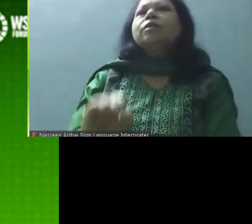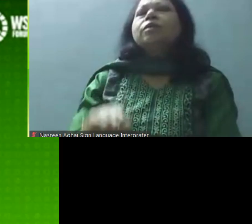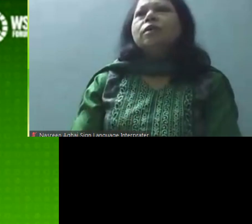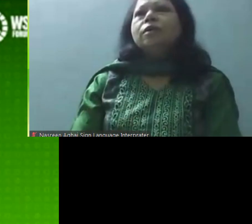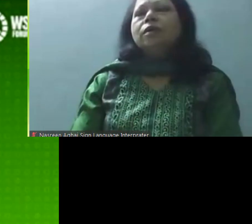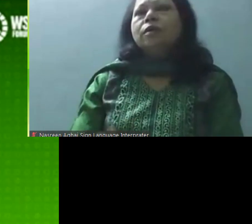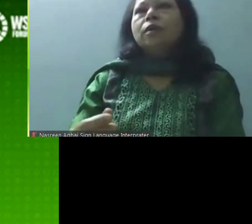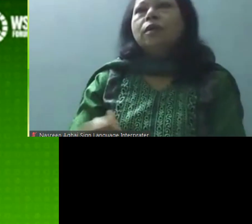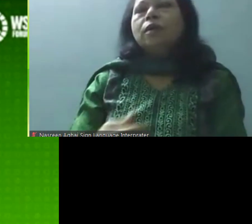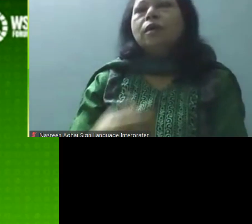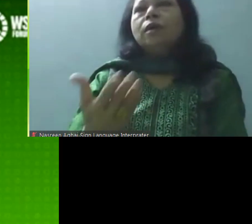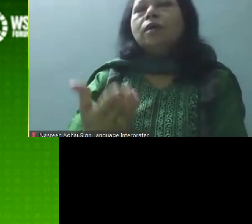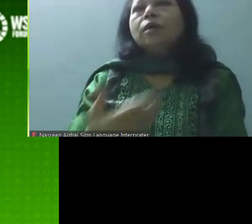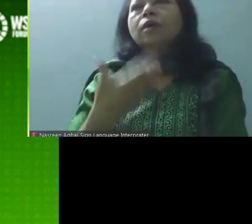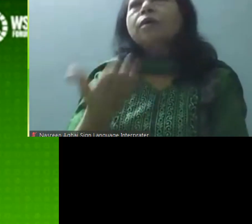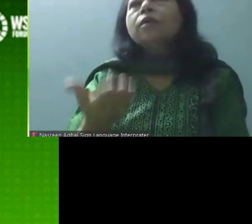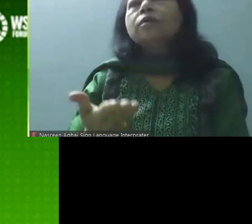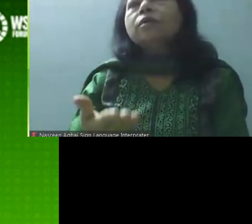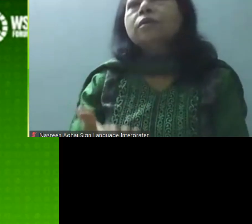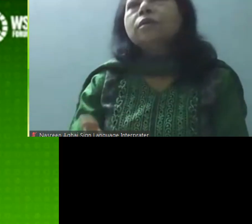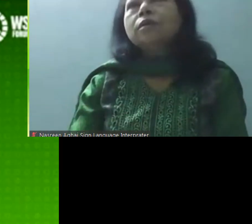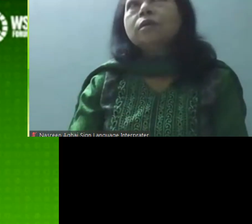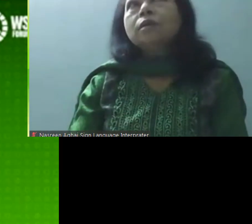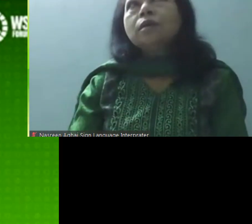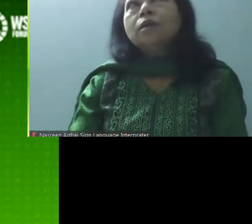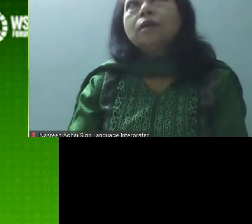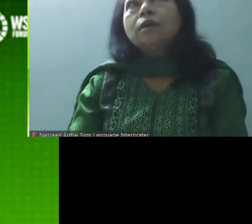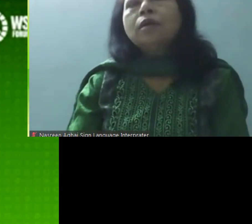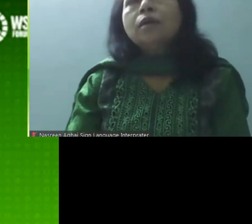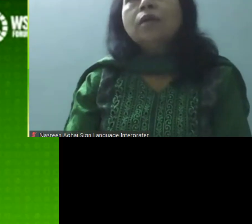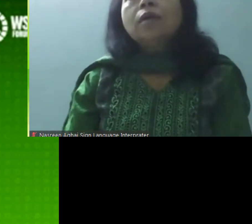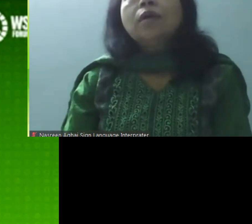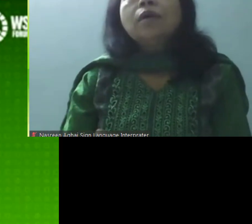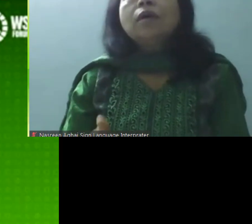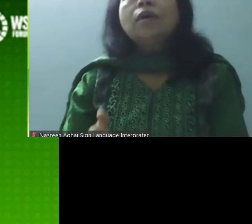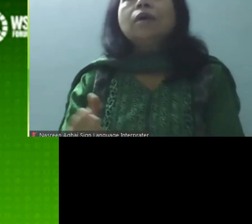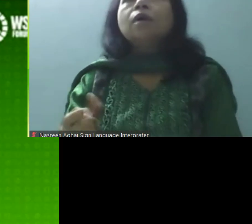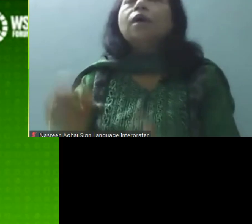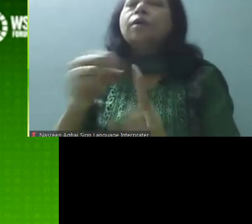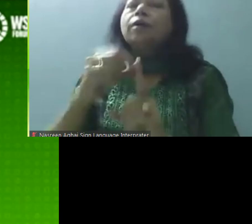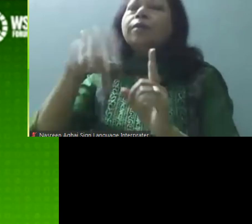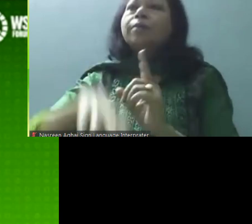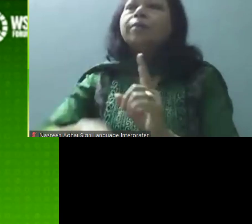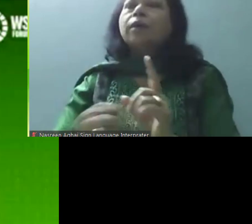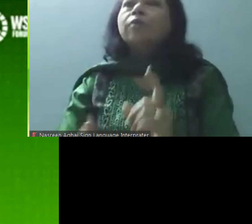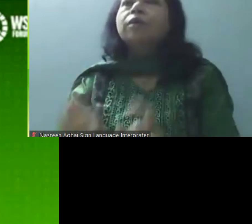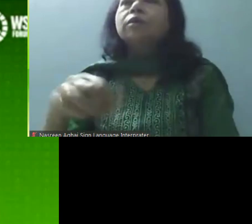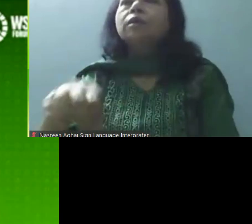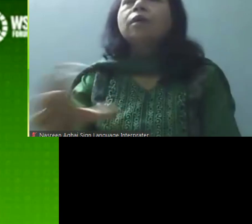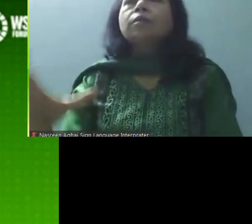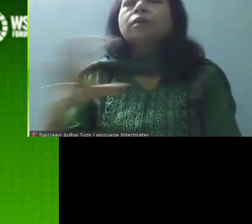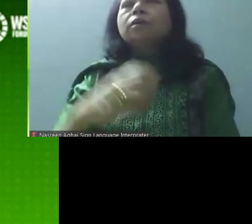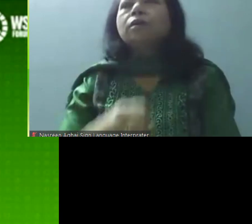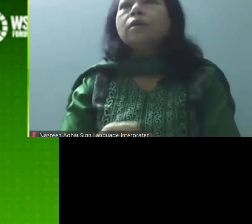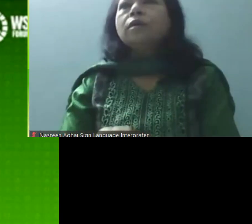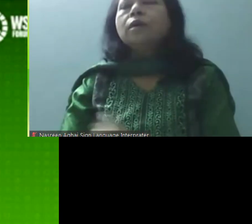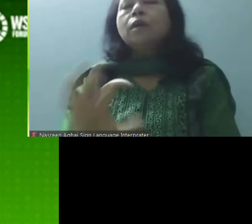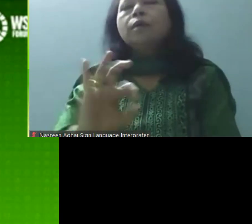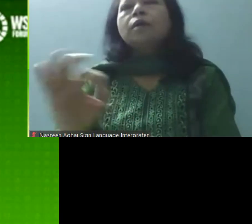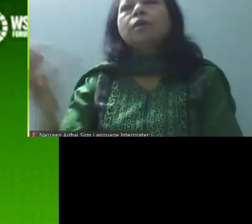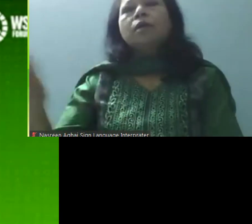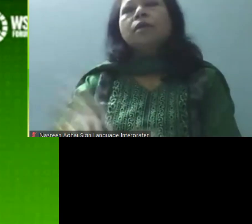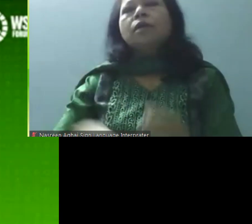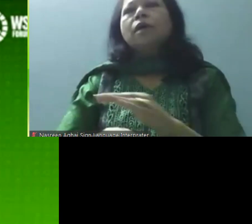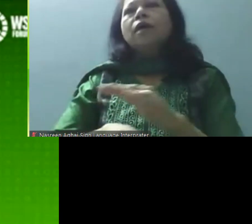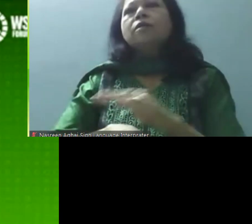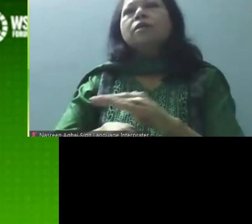I'm most excited about at the moment. It is unimaginatively called Project Pakistan. and it involves setting up an accessibility